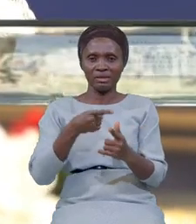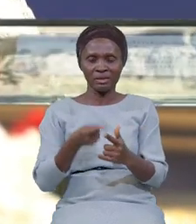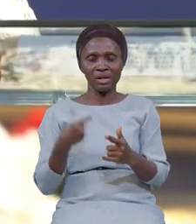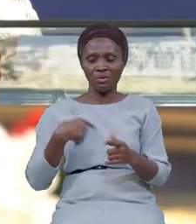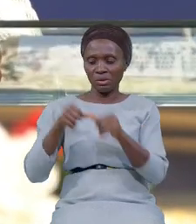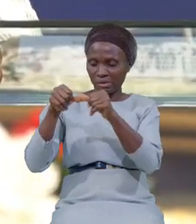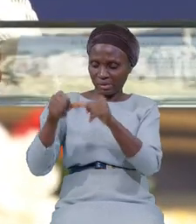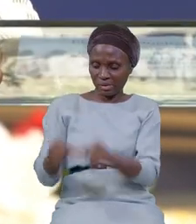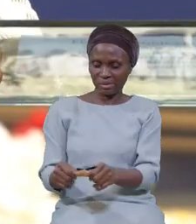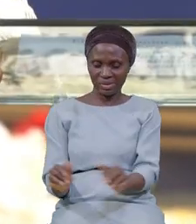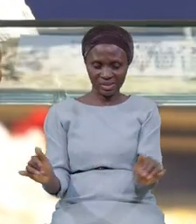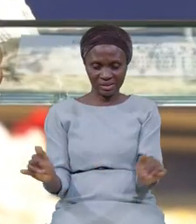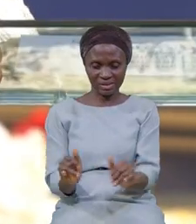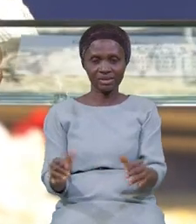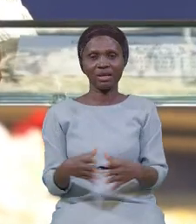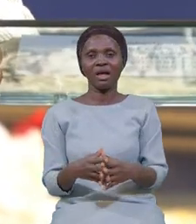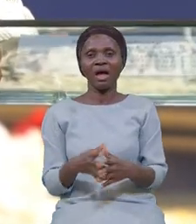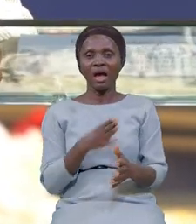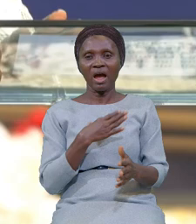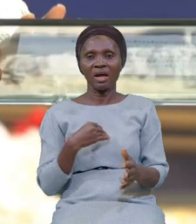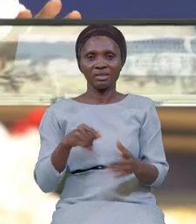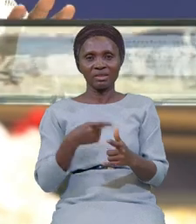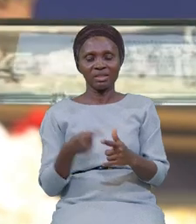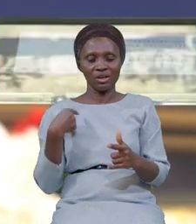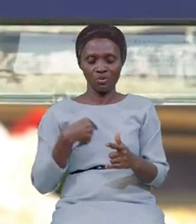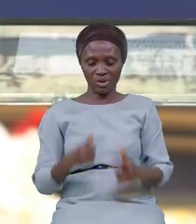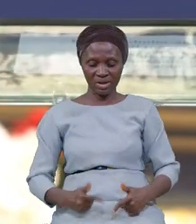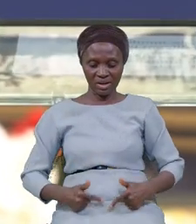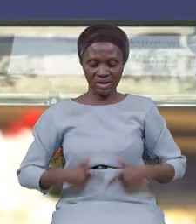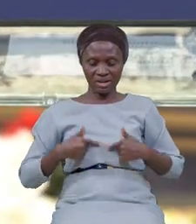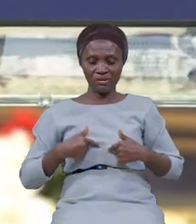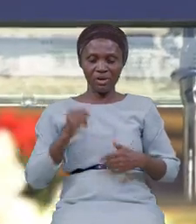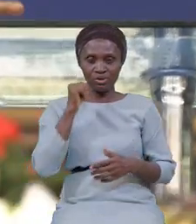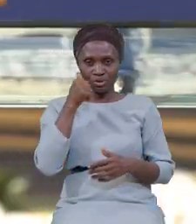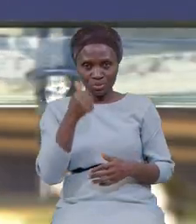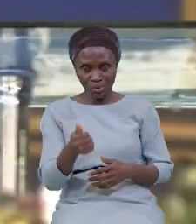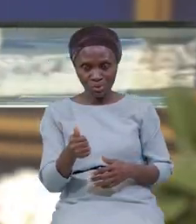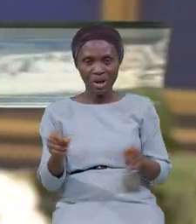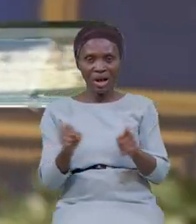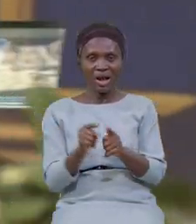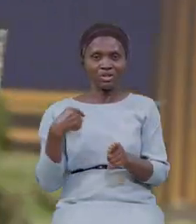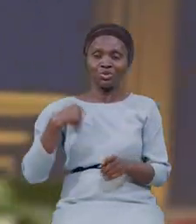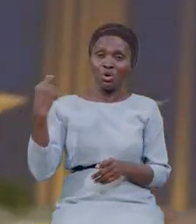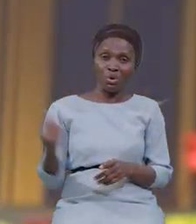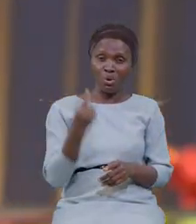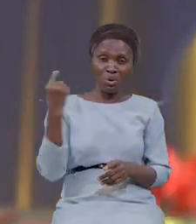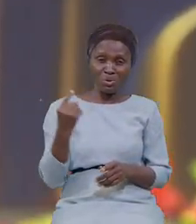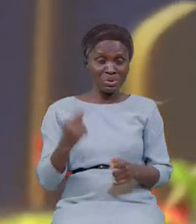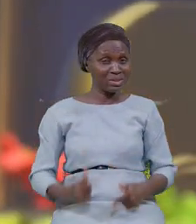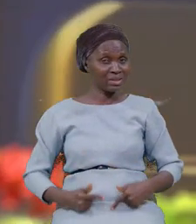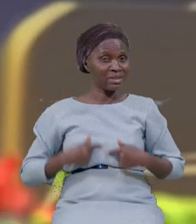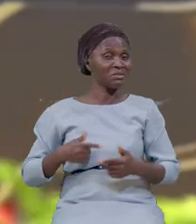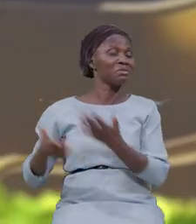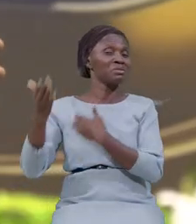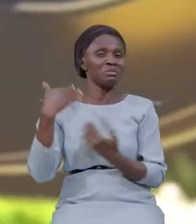And then tomorrow, we live tomorrow as we're living today. And if you always do the same thing every day, you'll